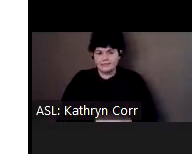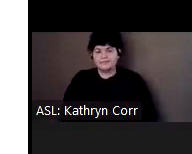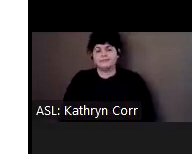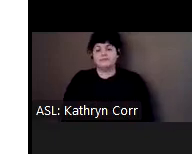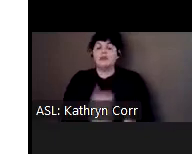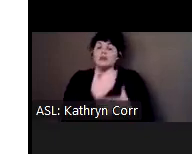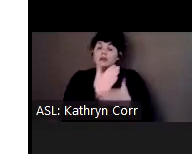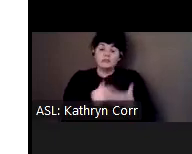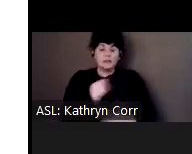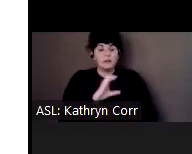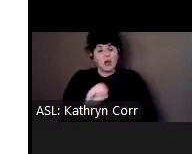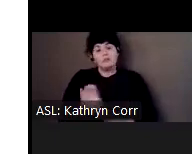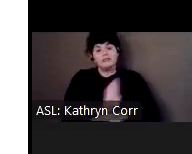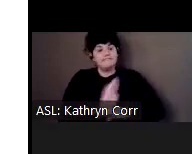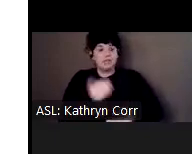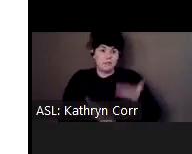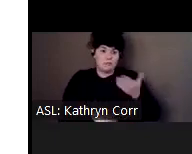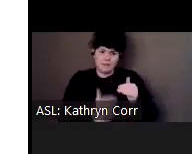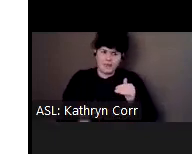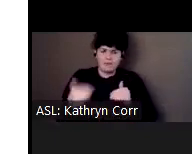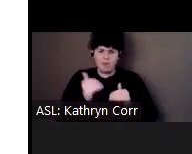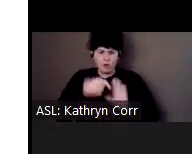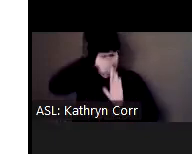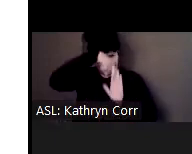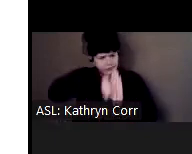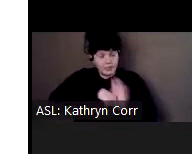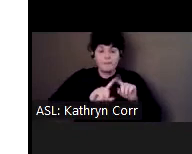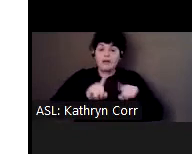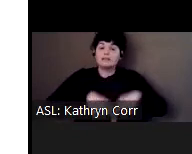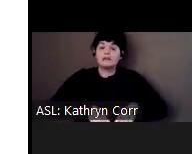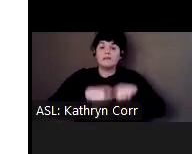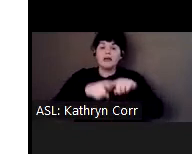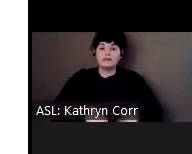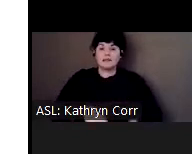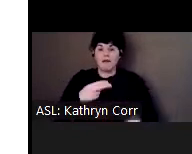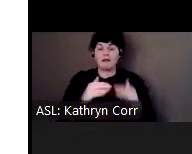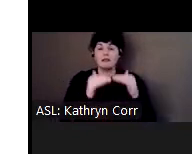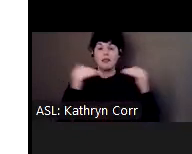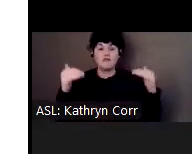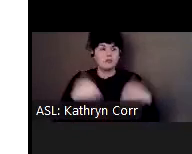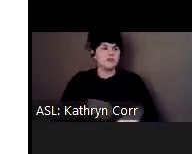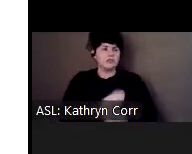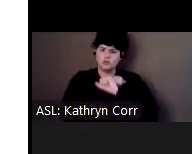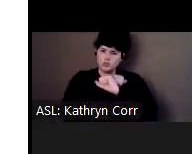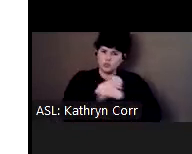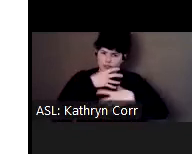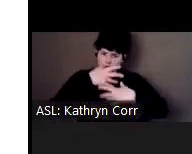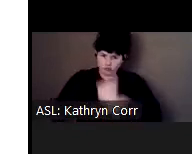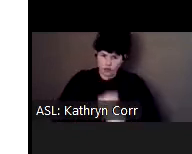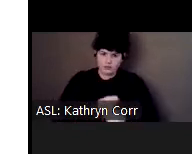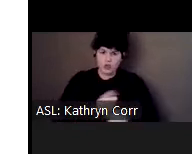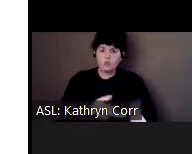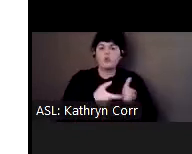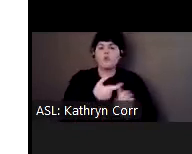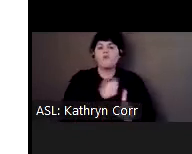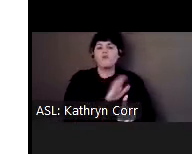and it depends on the higher level of security and trust involved with your job. So somebody like